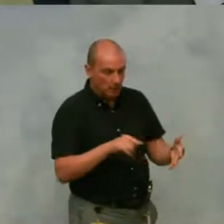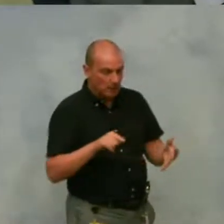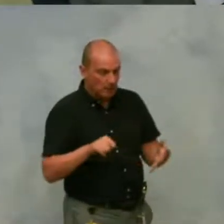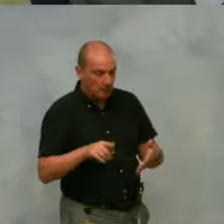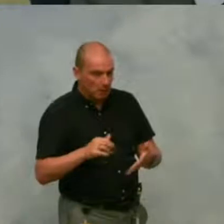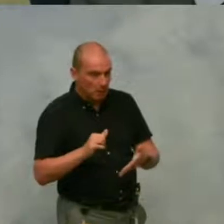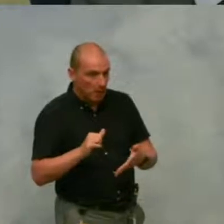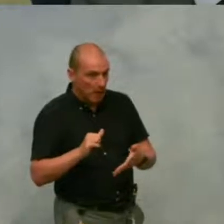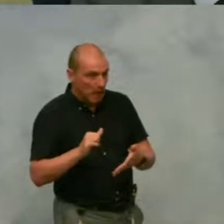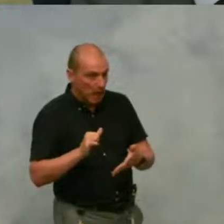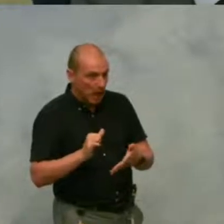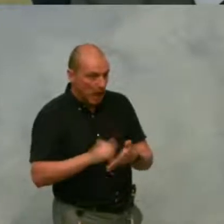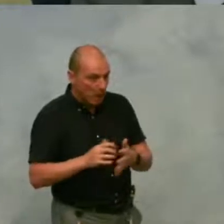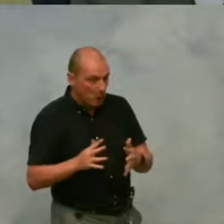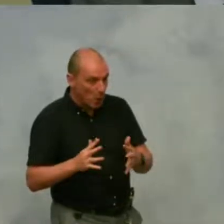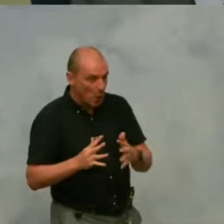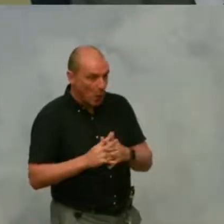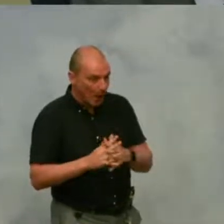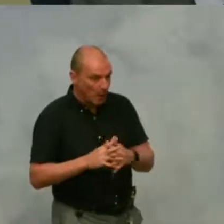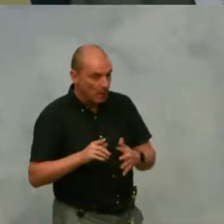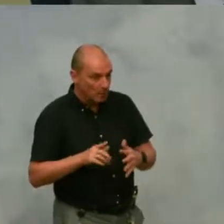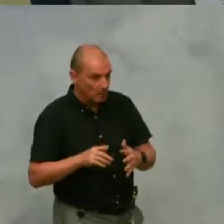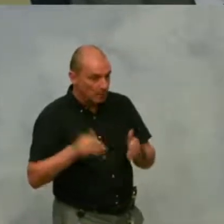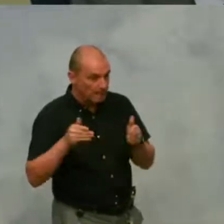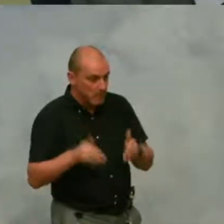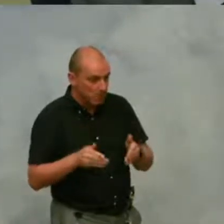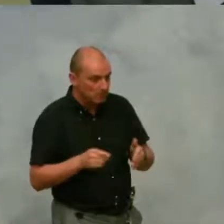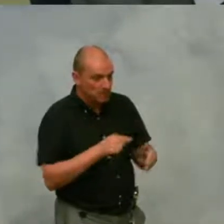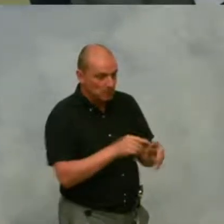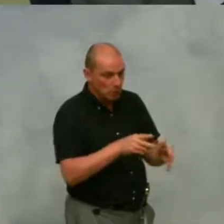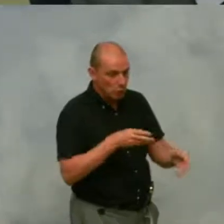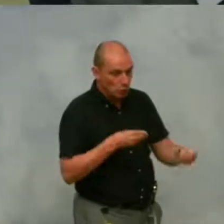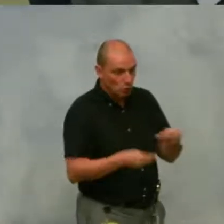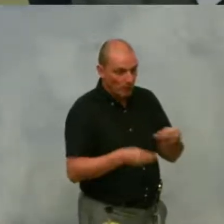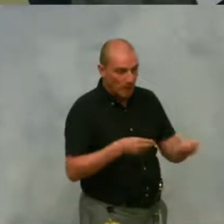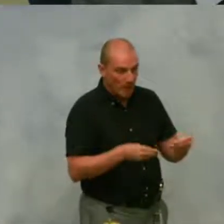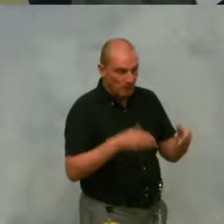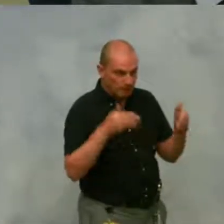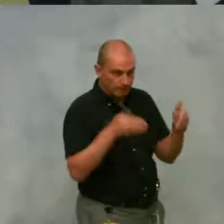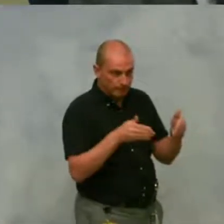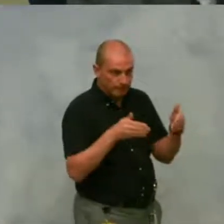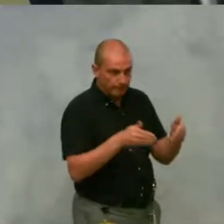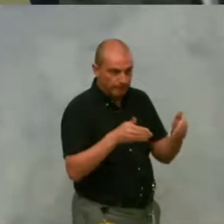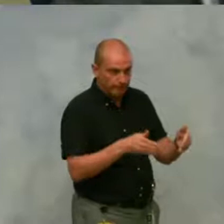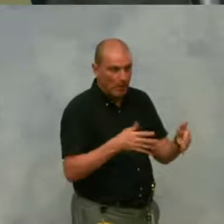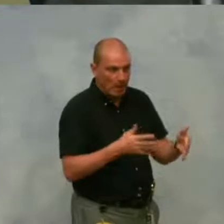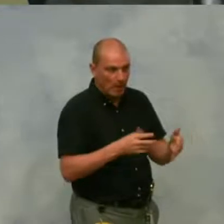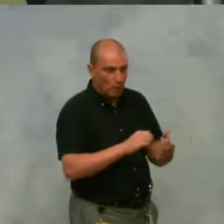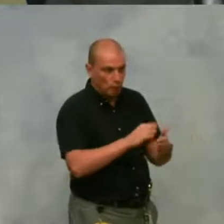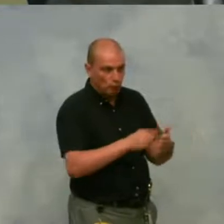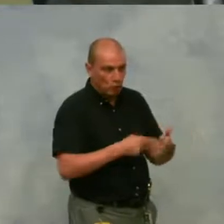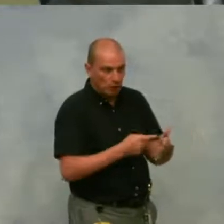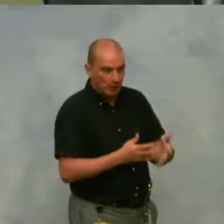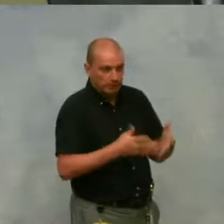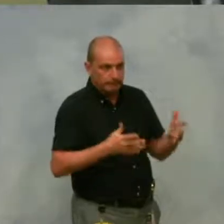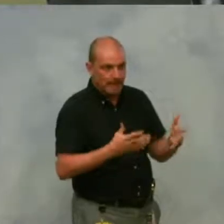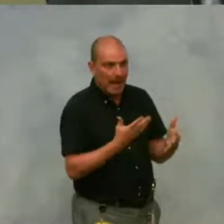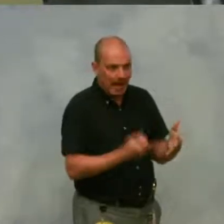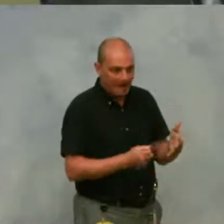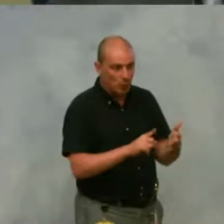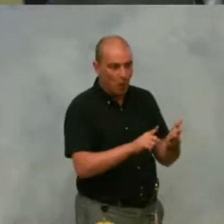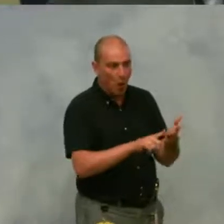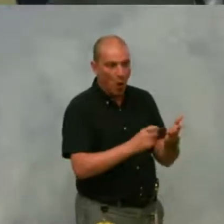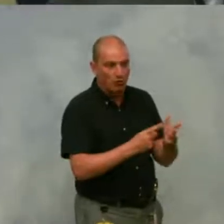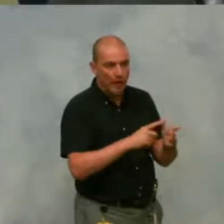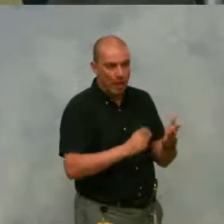but we're very much looking at business applications now as well. And we have some very big projects on the go, and it notes, for example, the Oracle